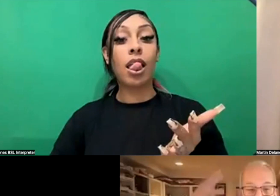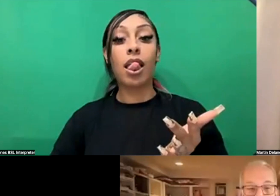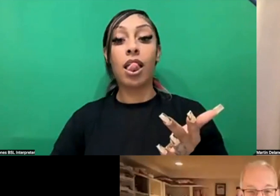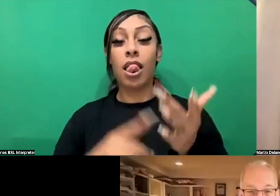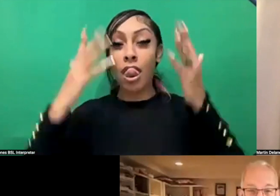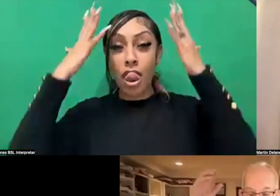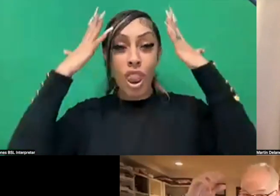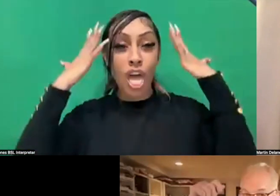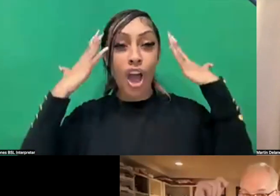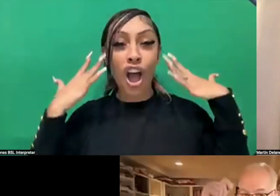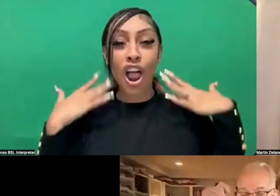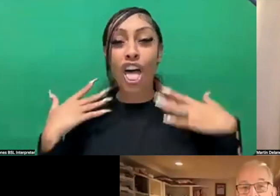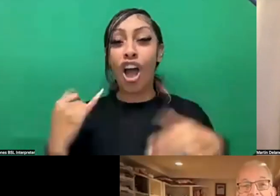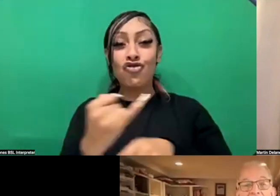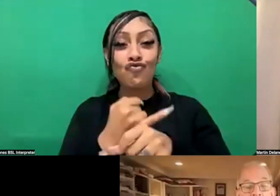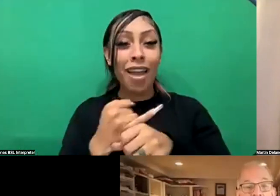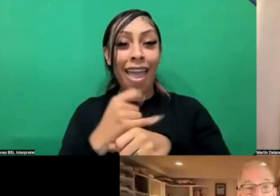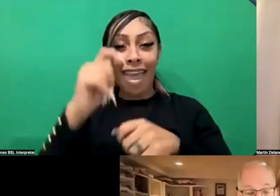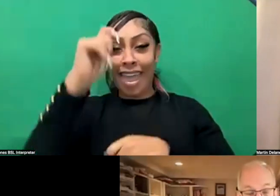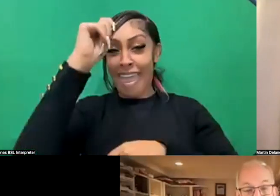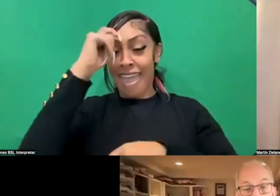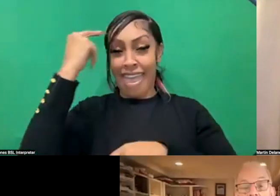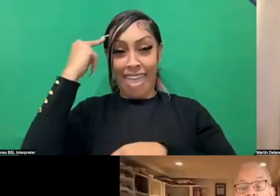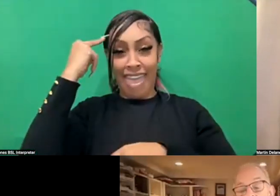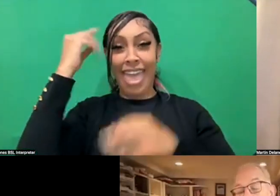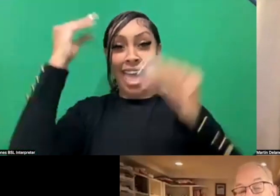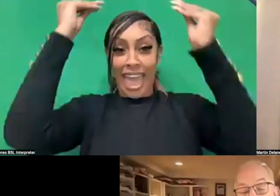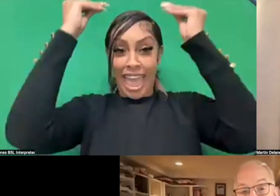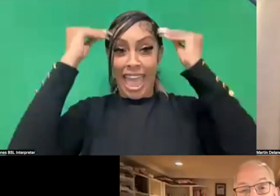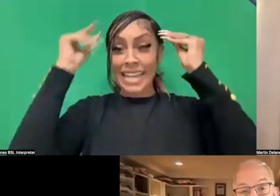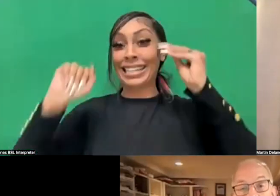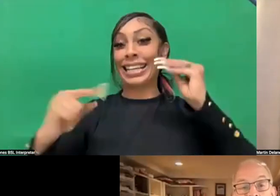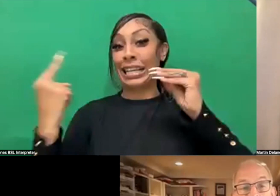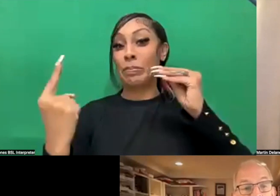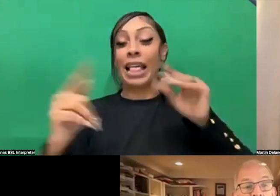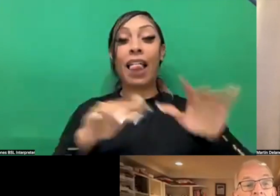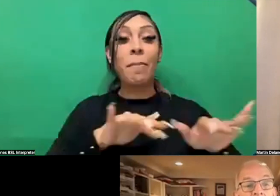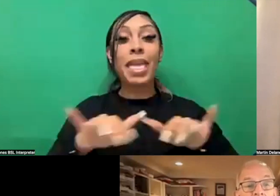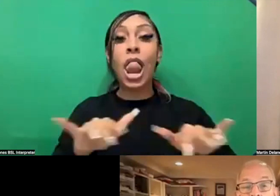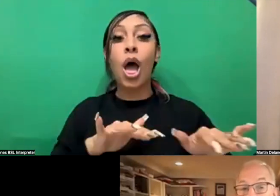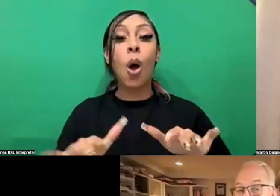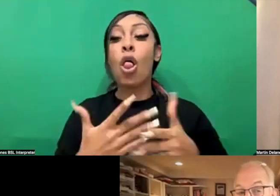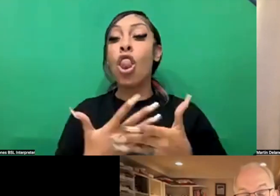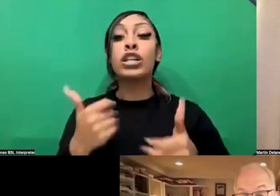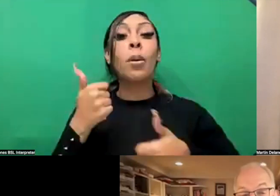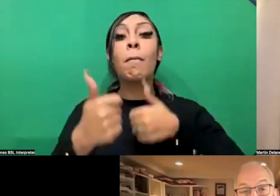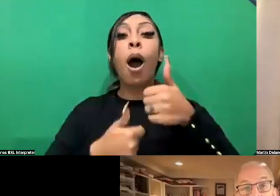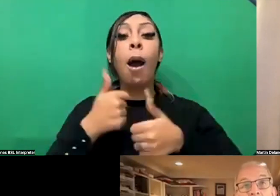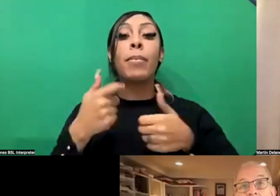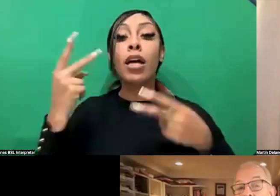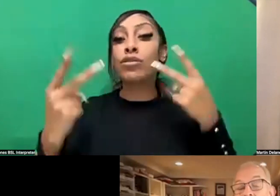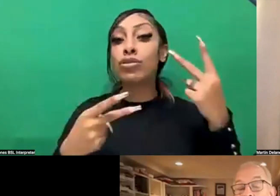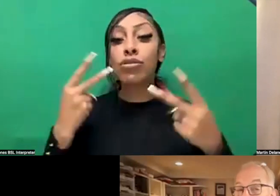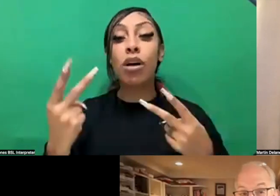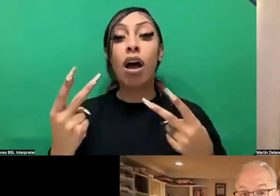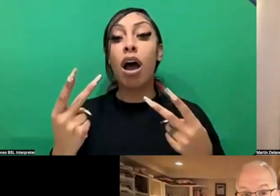long gray hair and wore a top hat and played the piano. And he had many popular songs at the time. One was called A Song for You, one